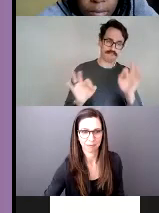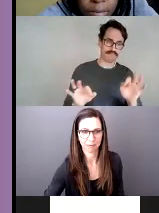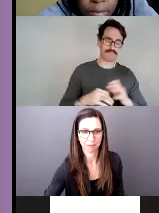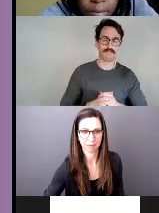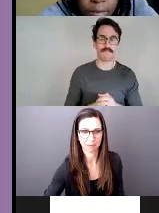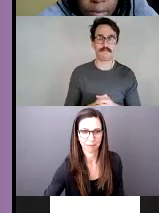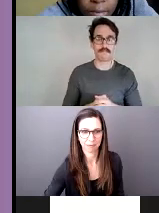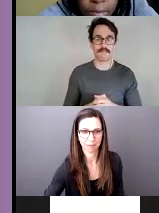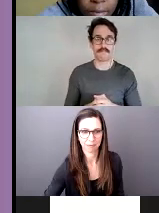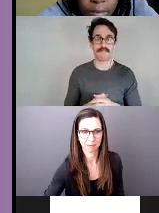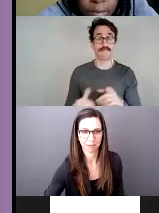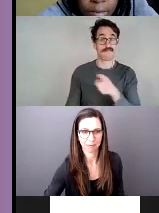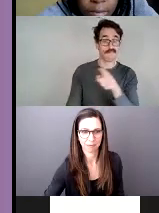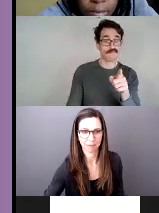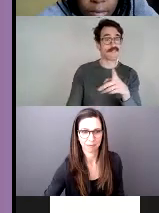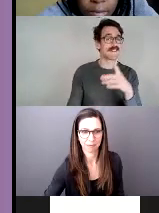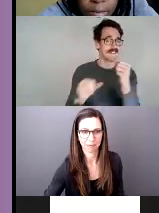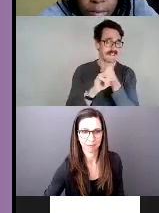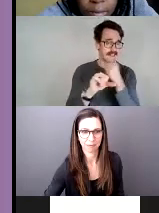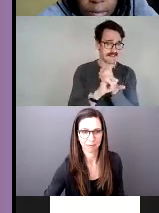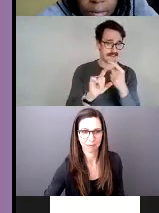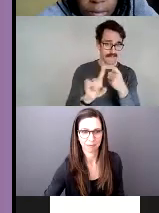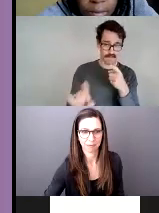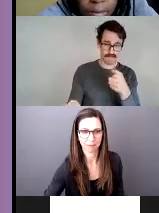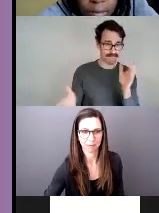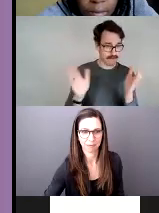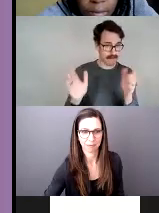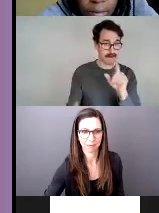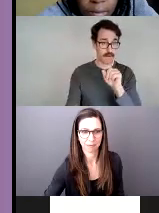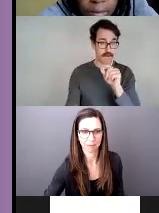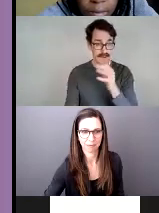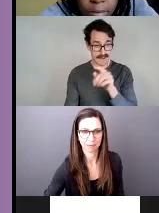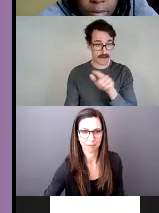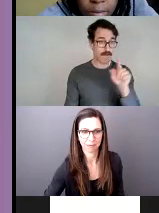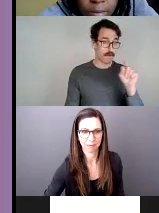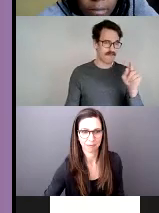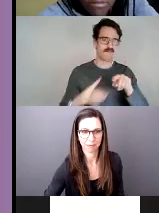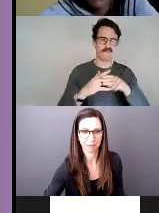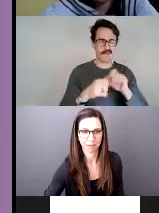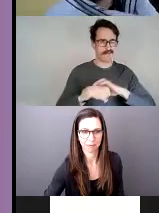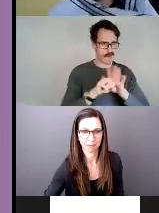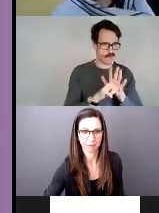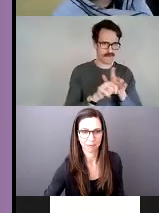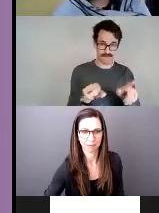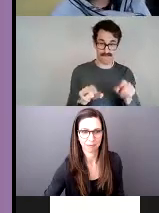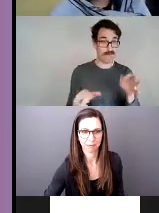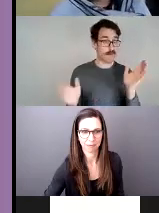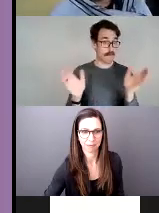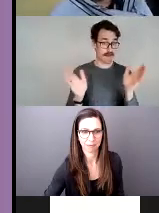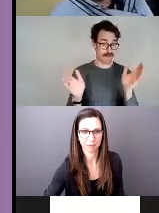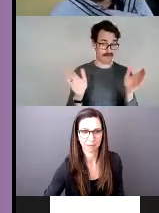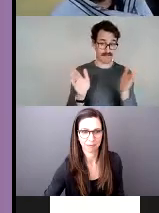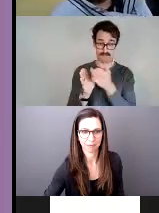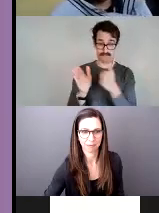the statistics, this is looking at the onset of the pandemic. When we do a comparison for the